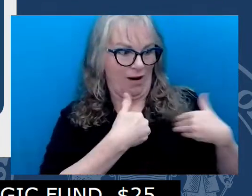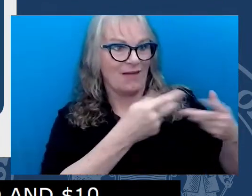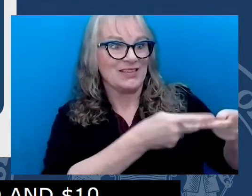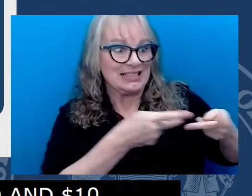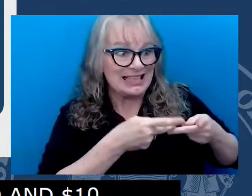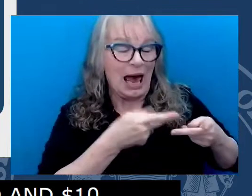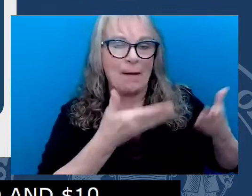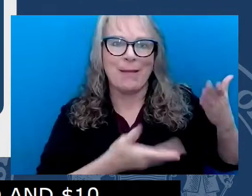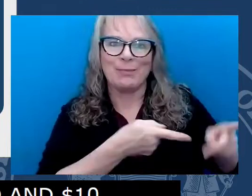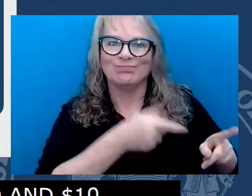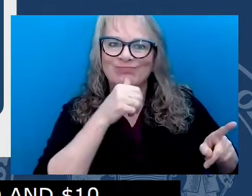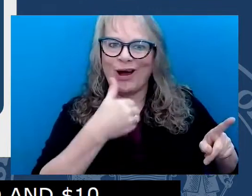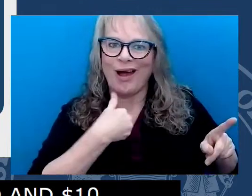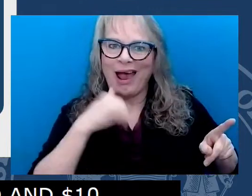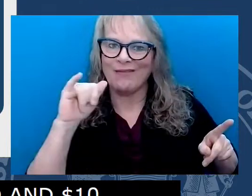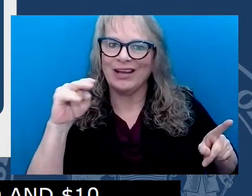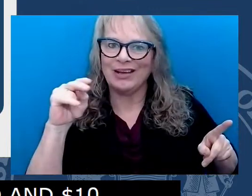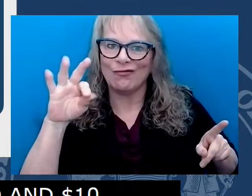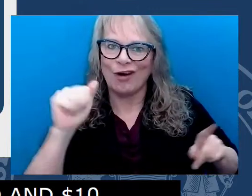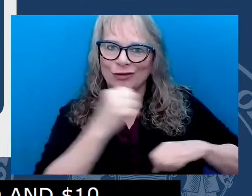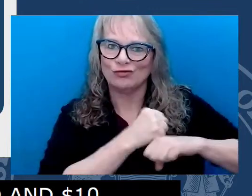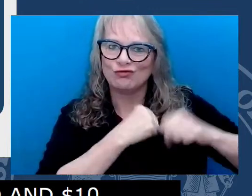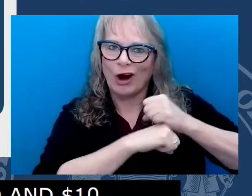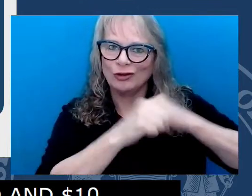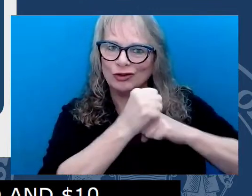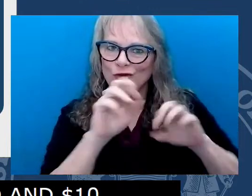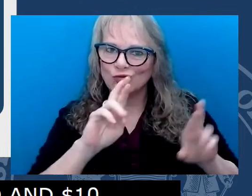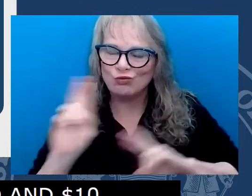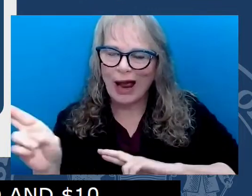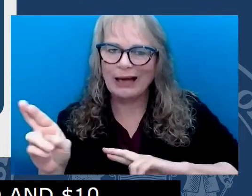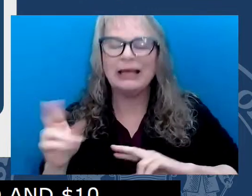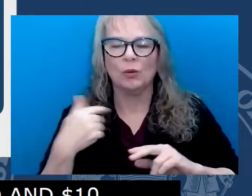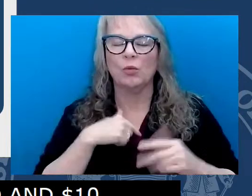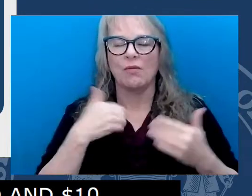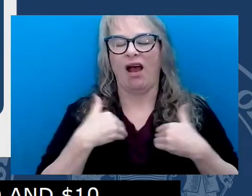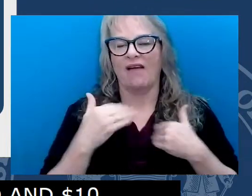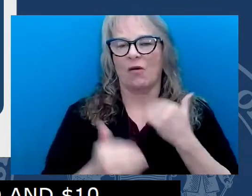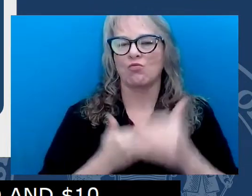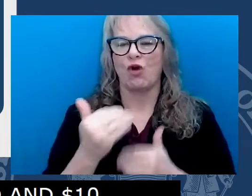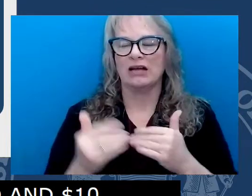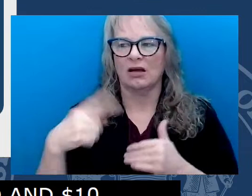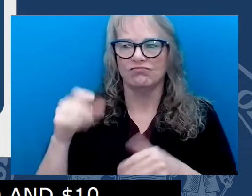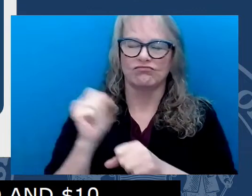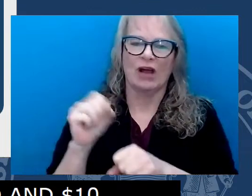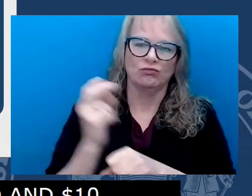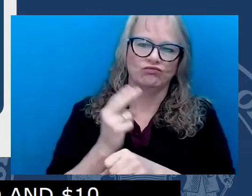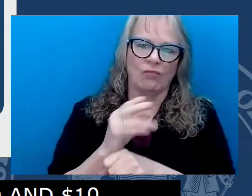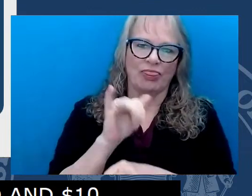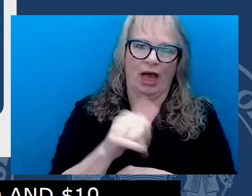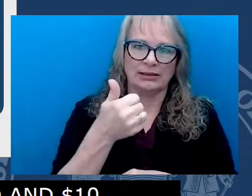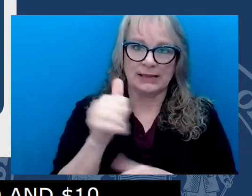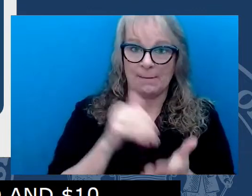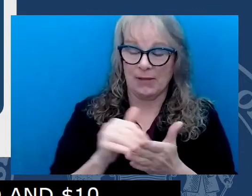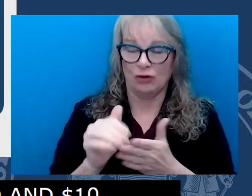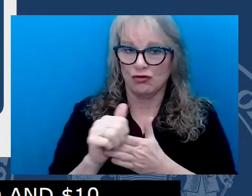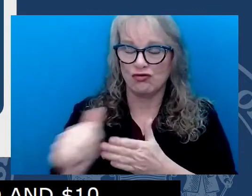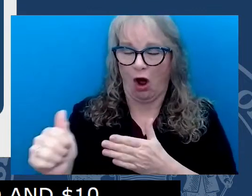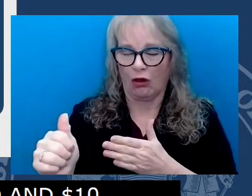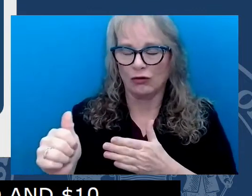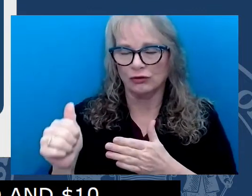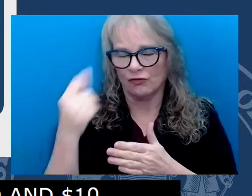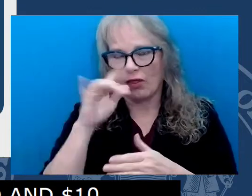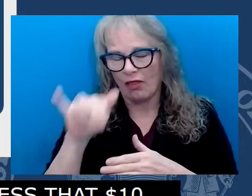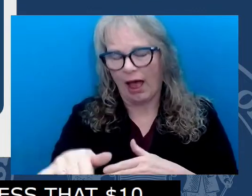infrastructure necessary, we have a process where they can access that $10 million. Actually, Representative Bush has been very